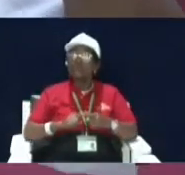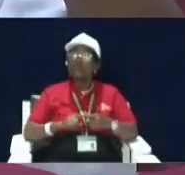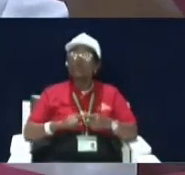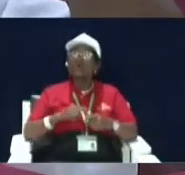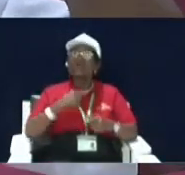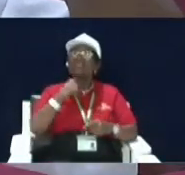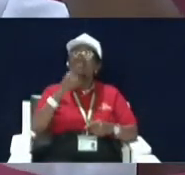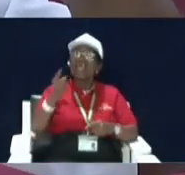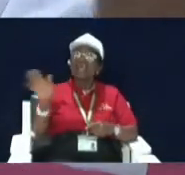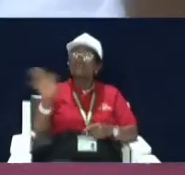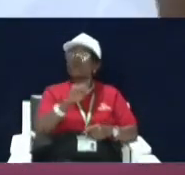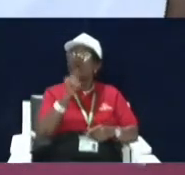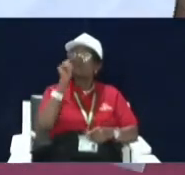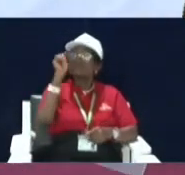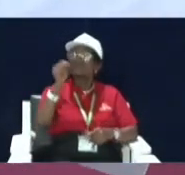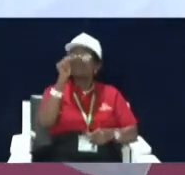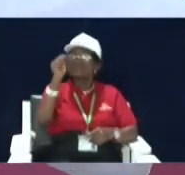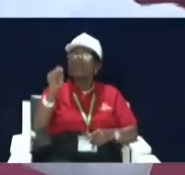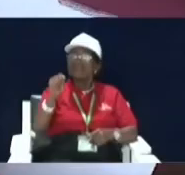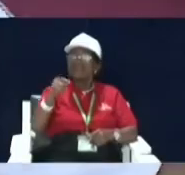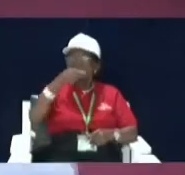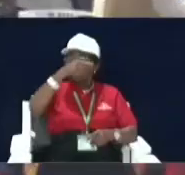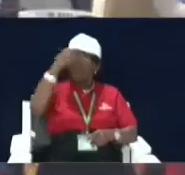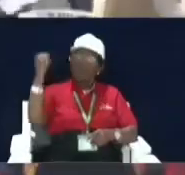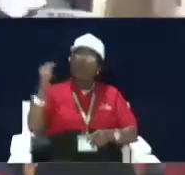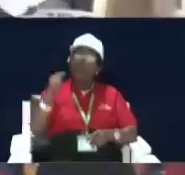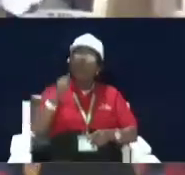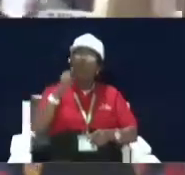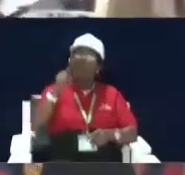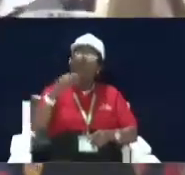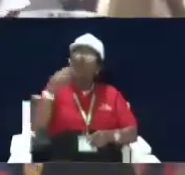before you speak, people will already be clapping.